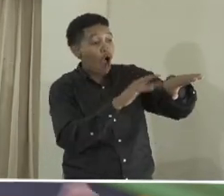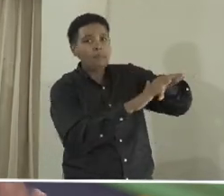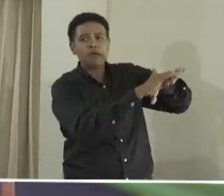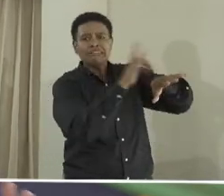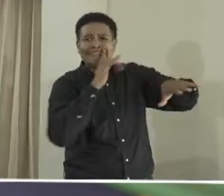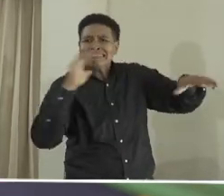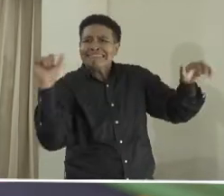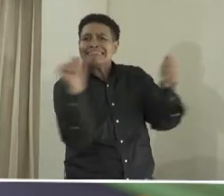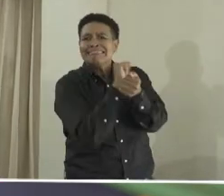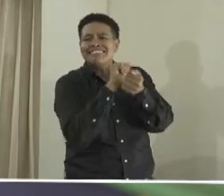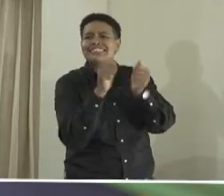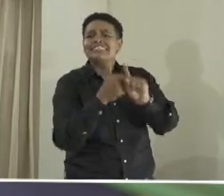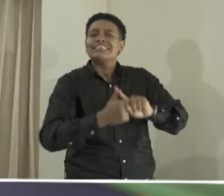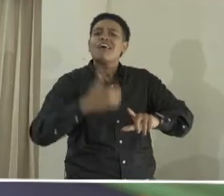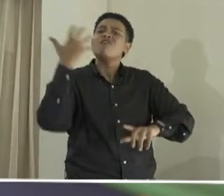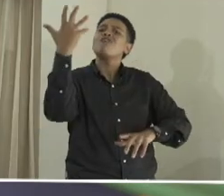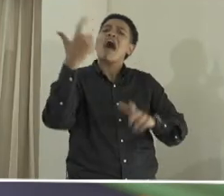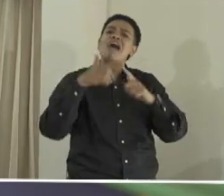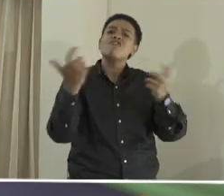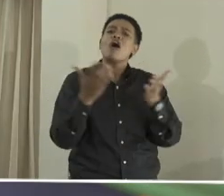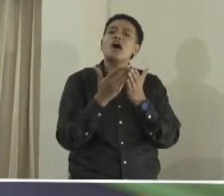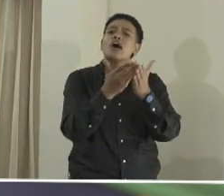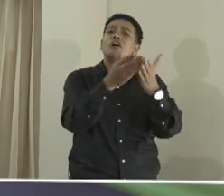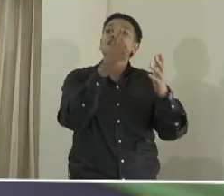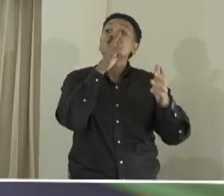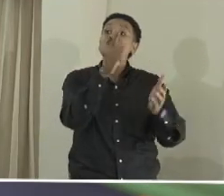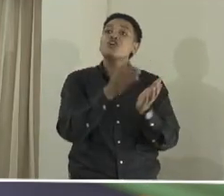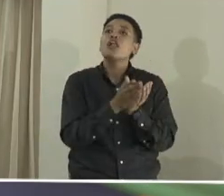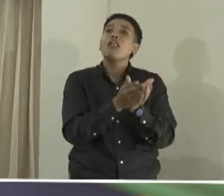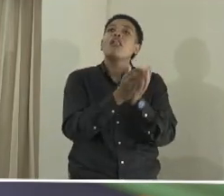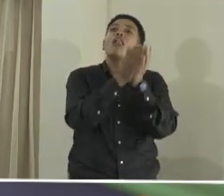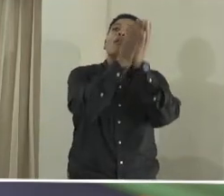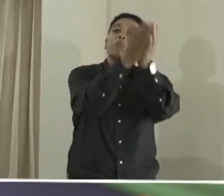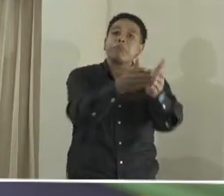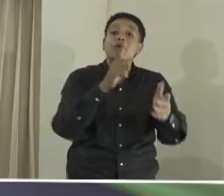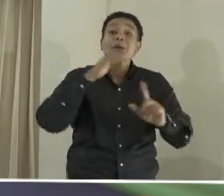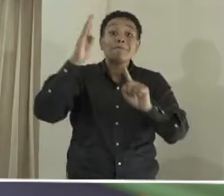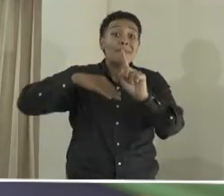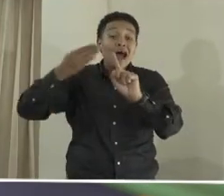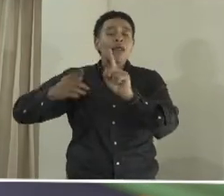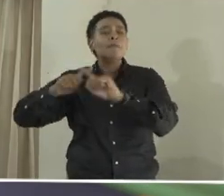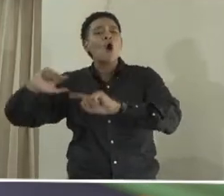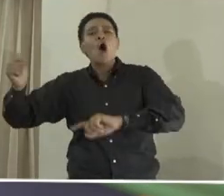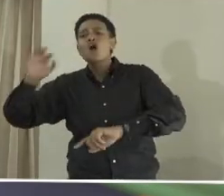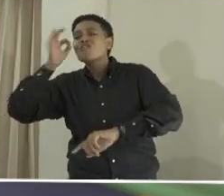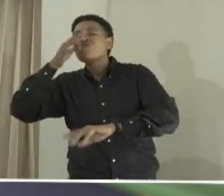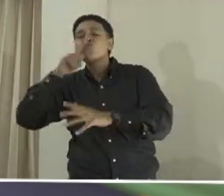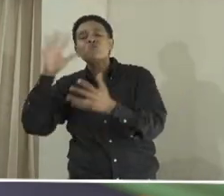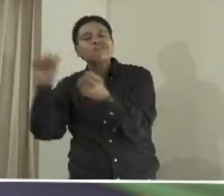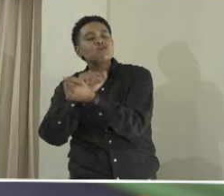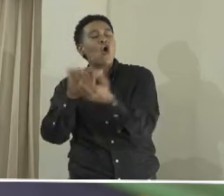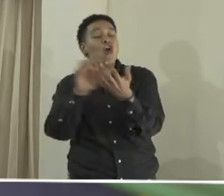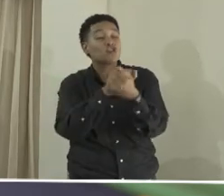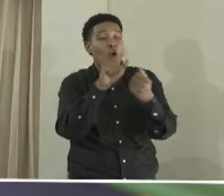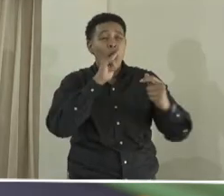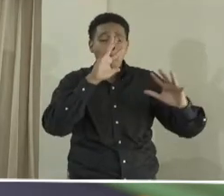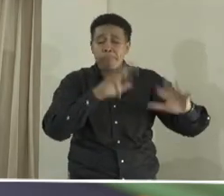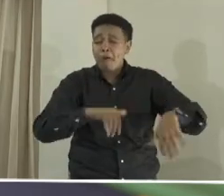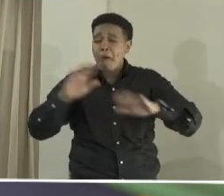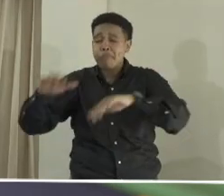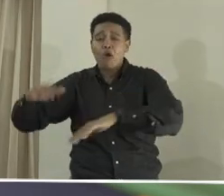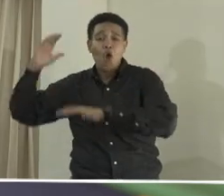and 5 large vessels were driven ashore. Banana and other fruit crops were destroyed.